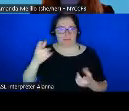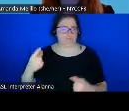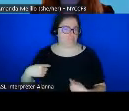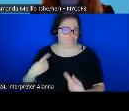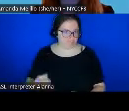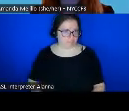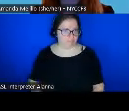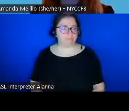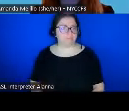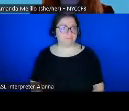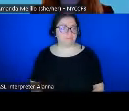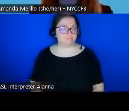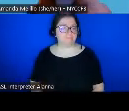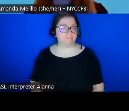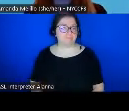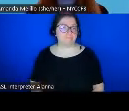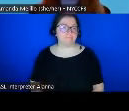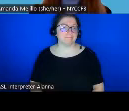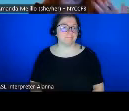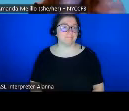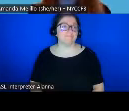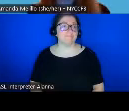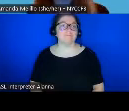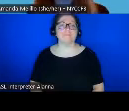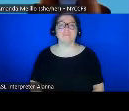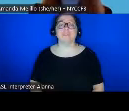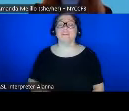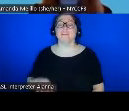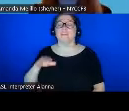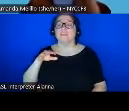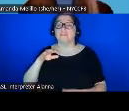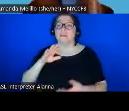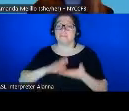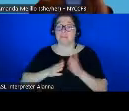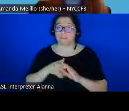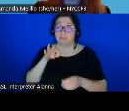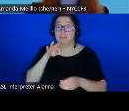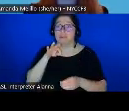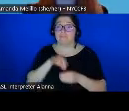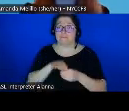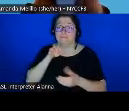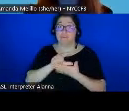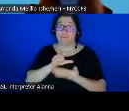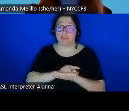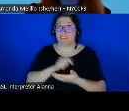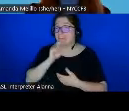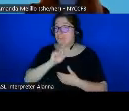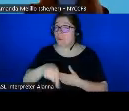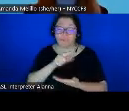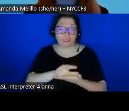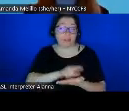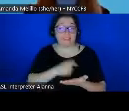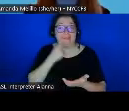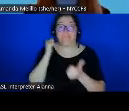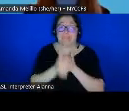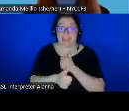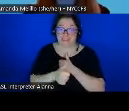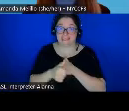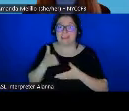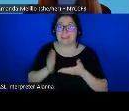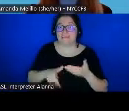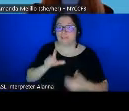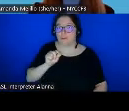so the municipal voter law is not the only exciting city law that passed city council at the end of 2021